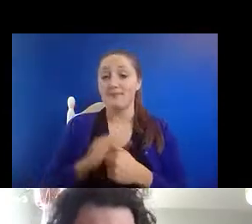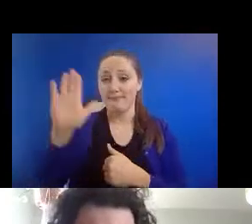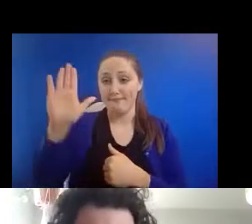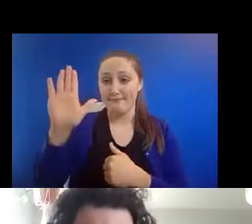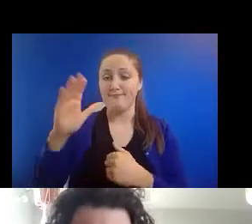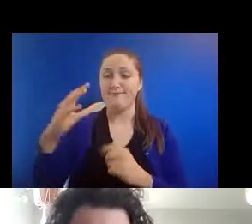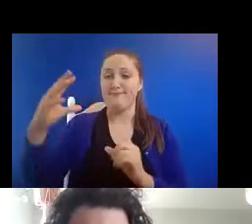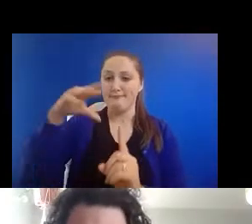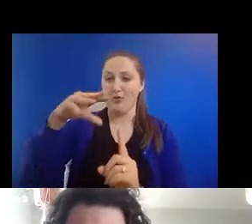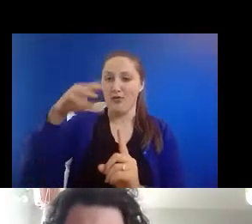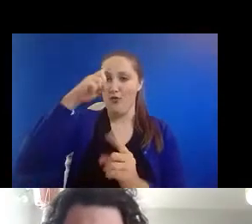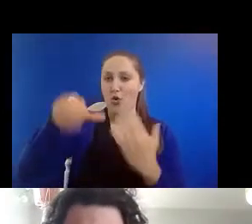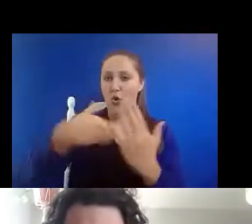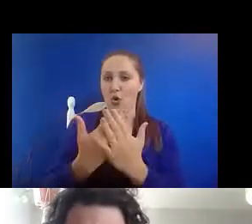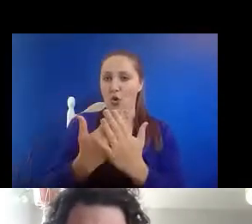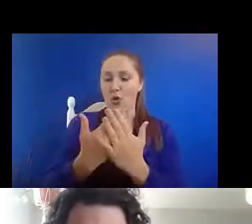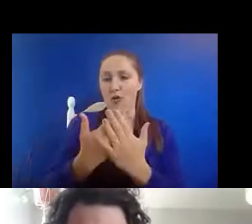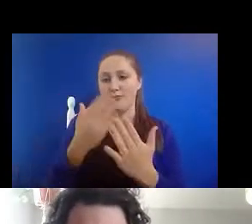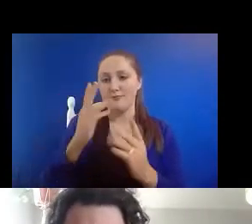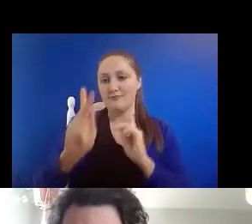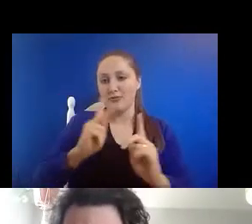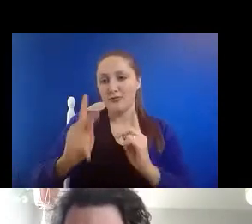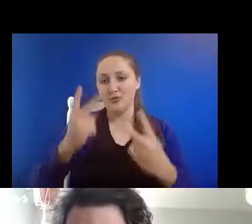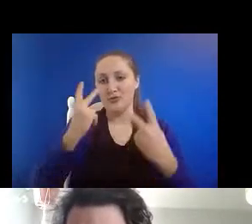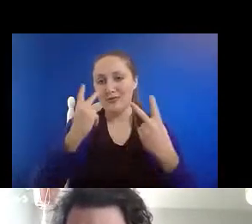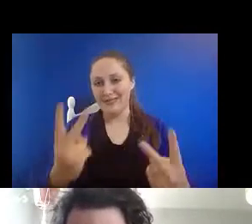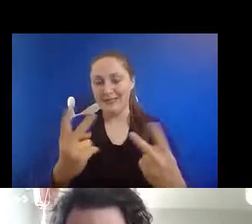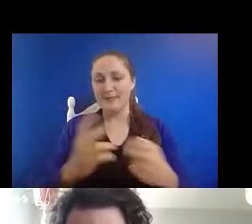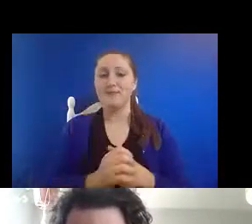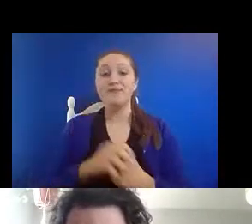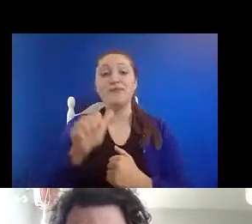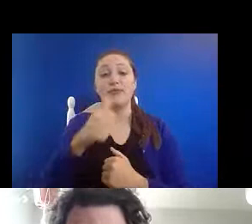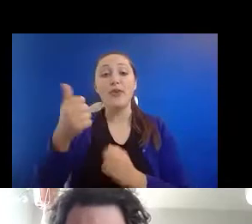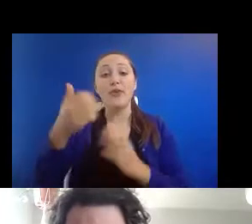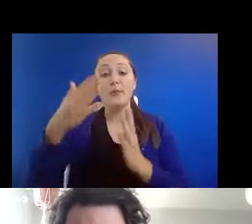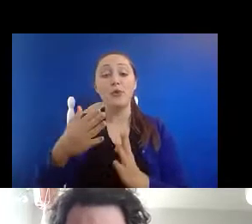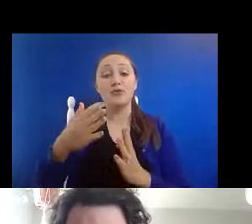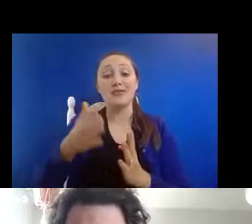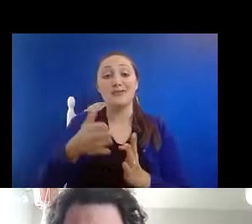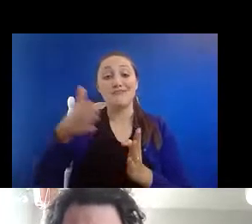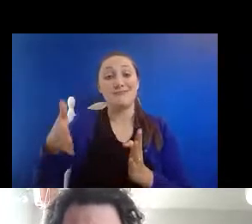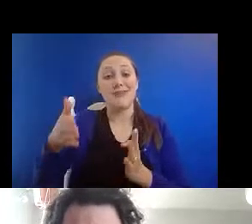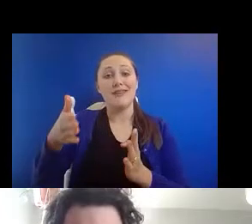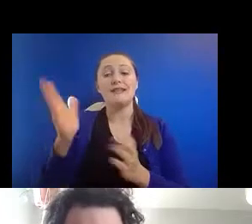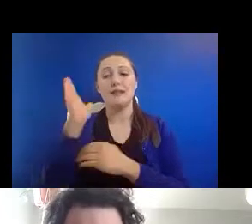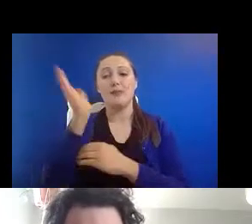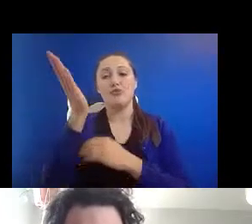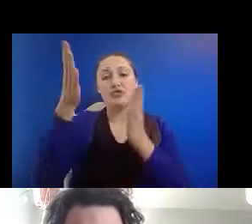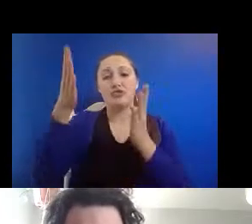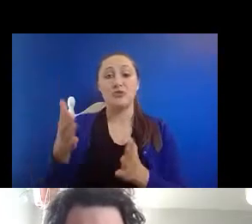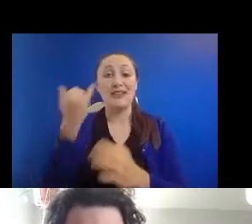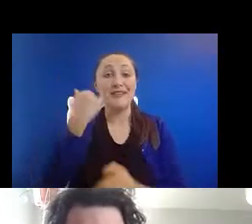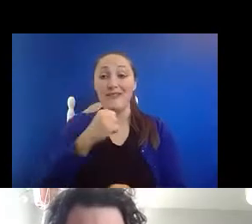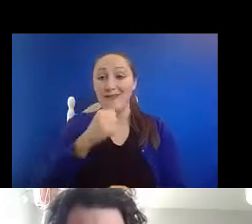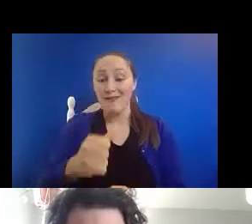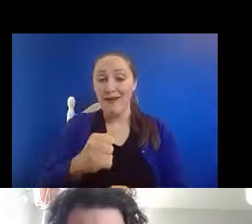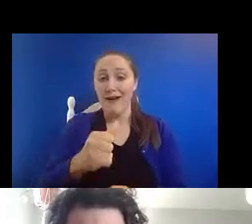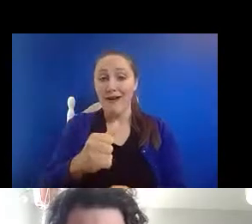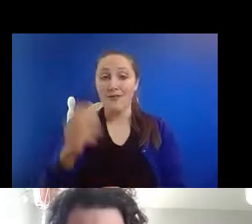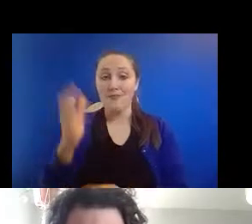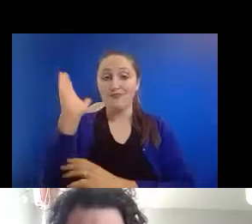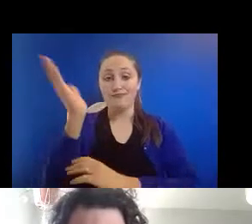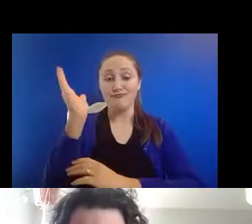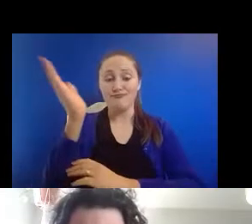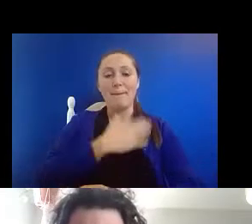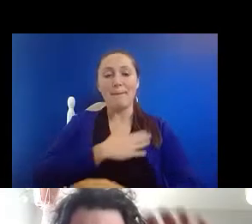all attendees, so that the other person showing is the presenter. We ask that when you are not speaking, you turn off your microphone